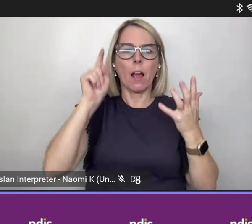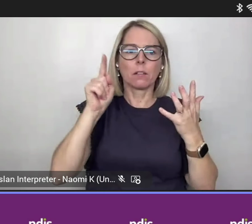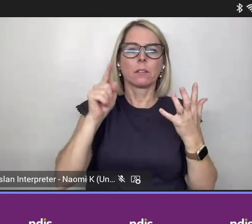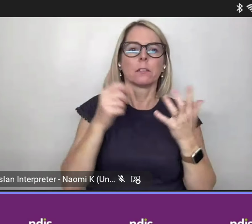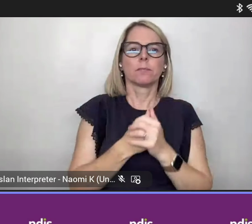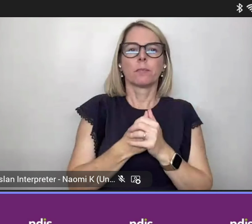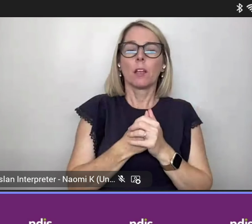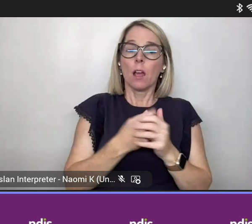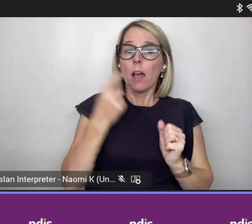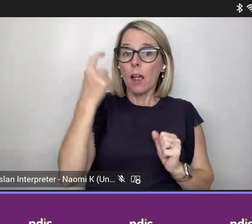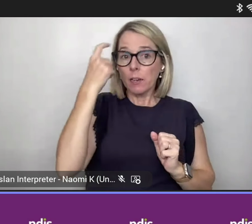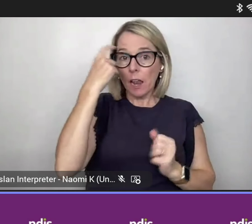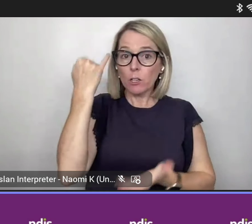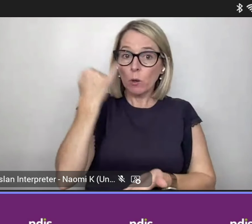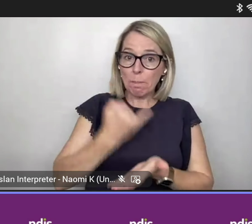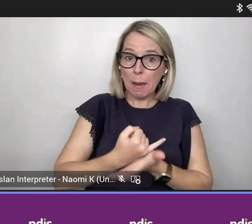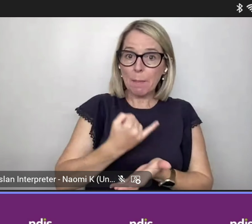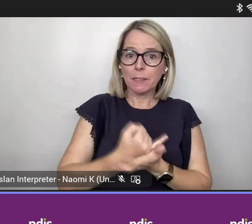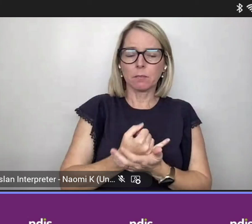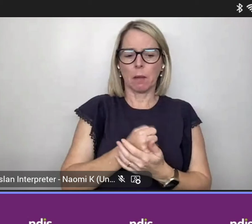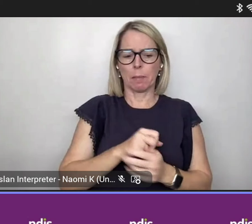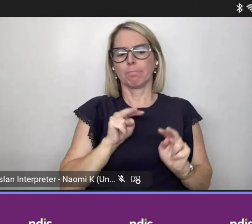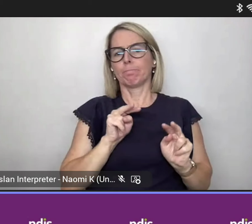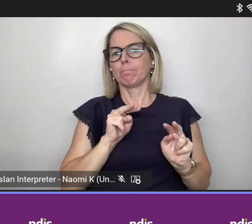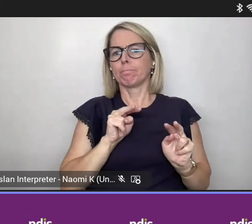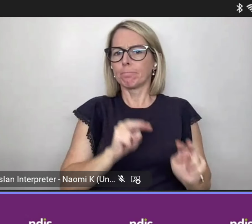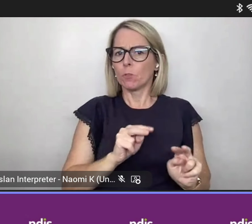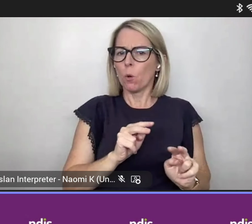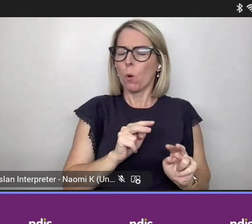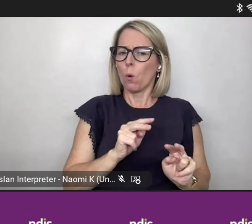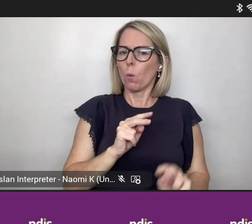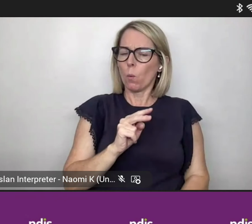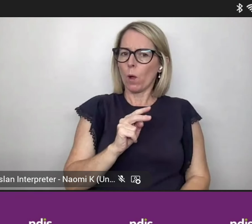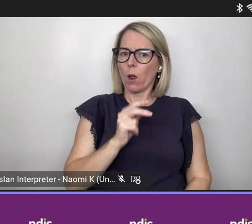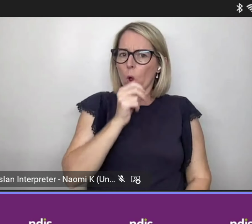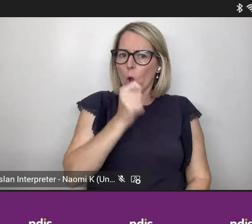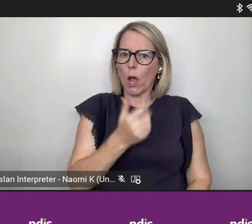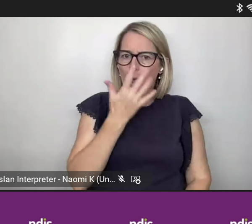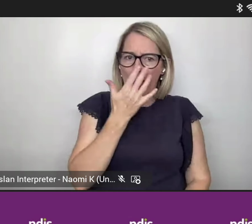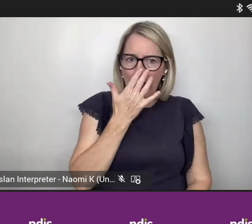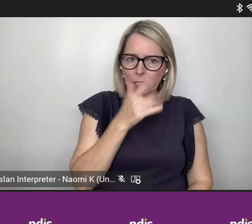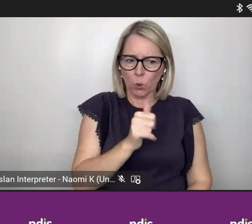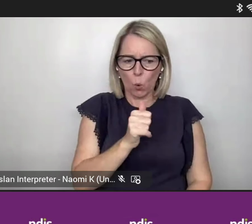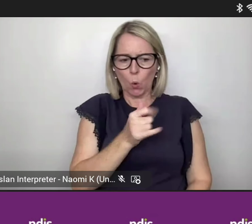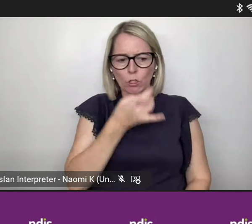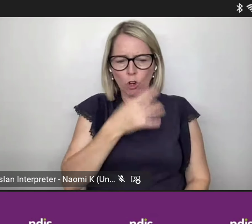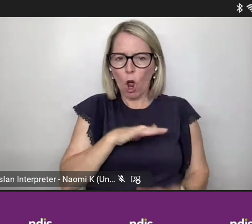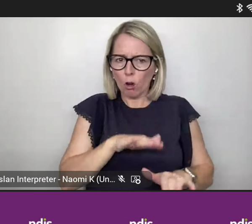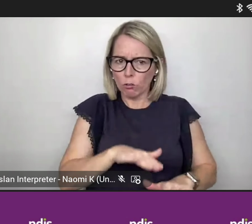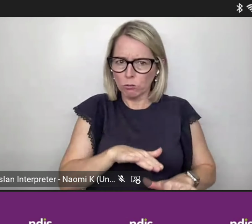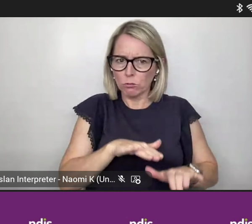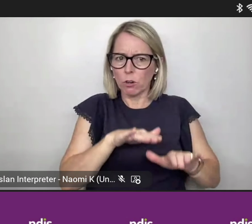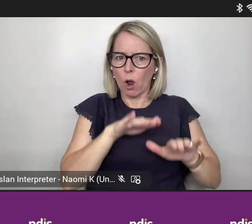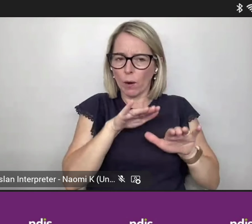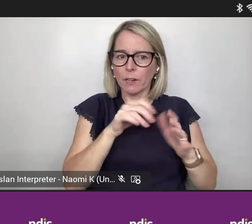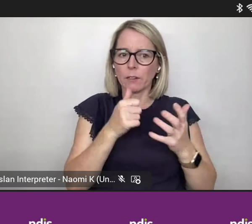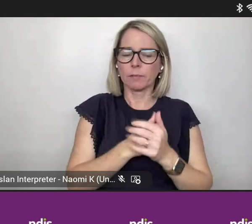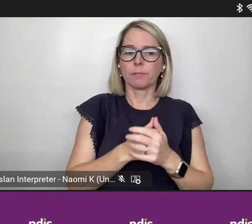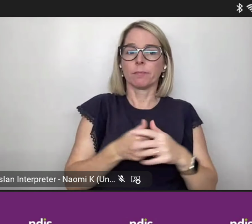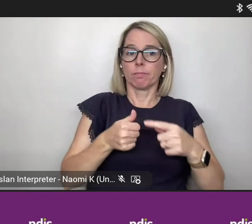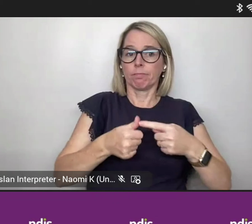impairment might be noticed at an early age or during the child's early development. Cognitive impairments, how